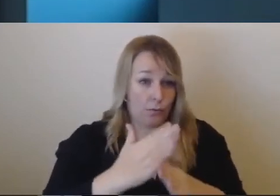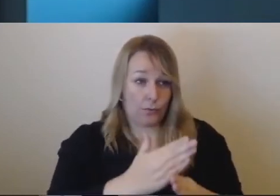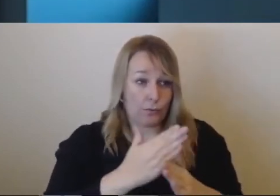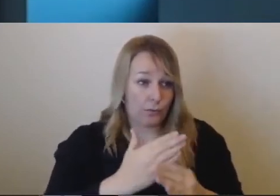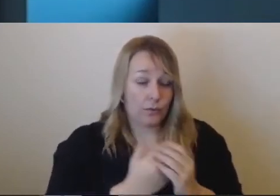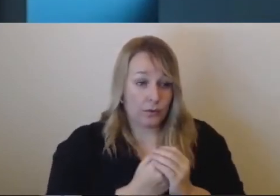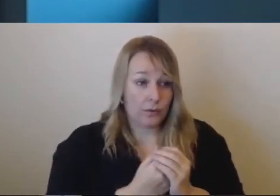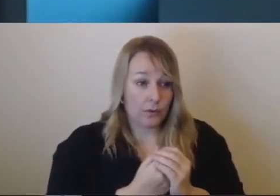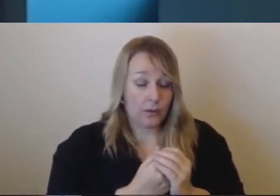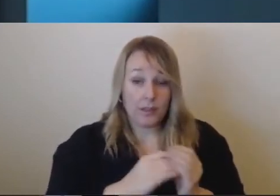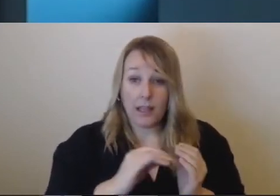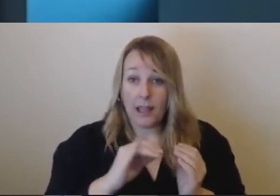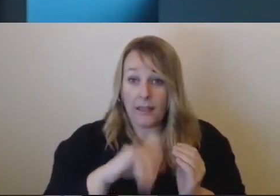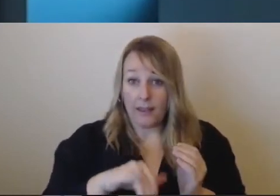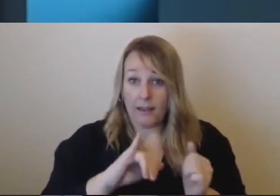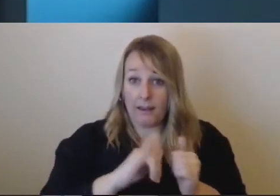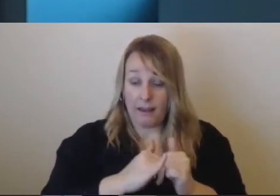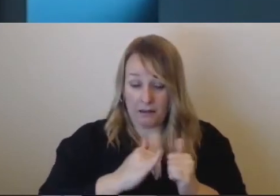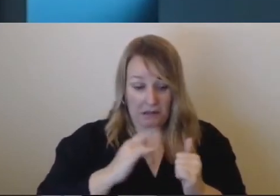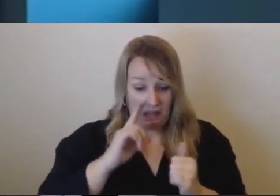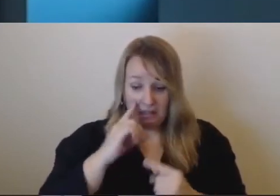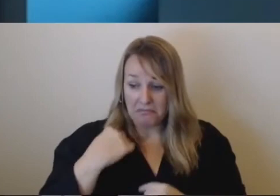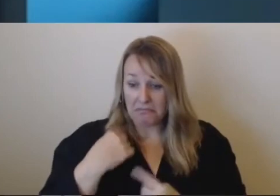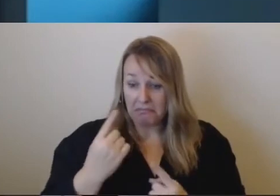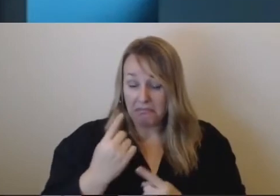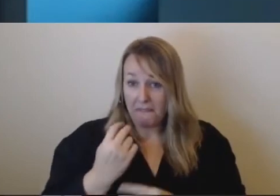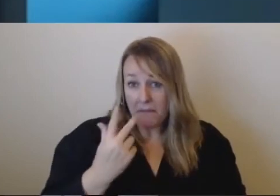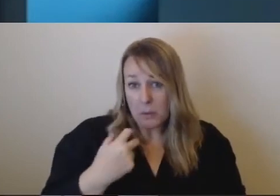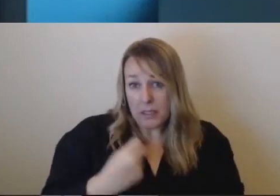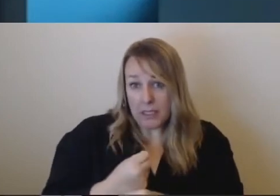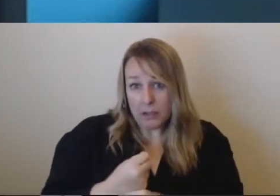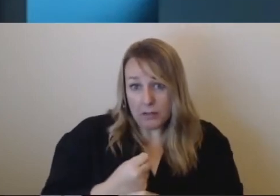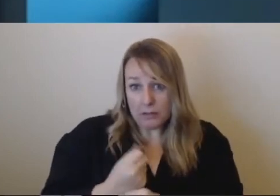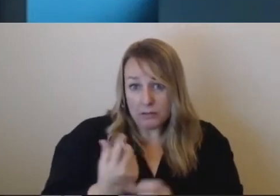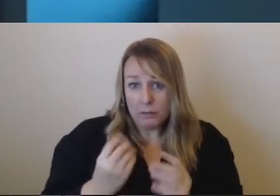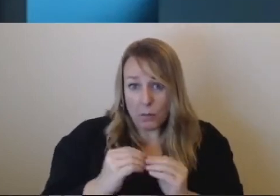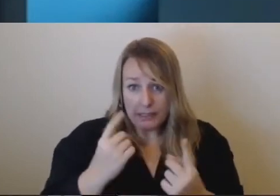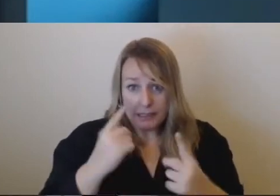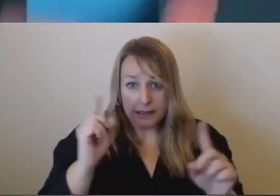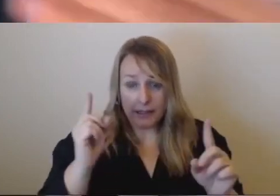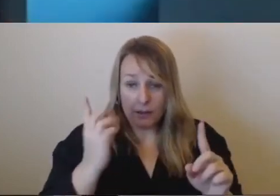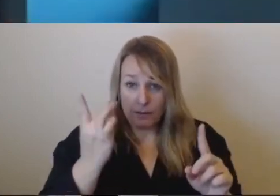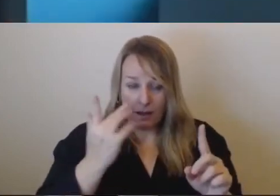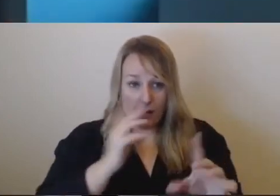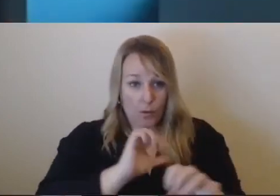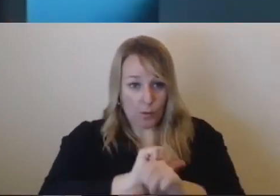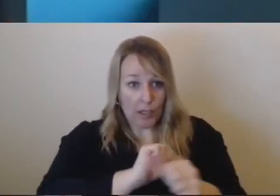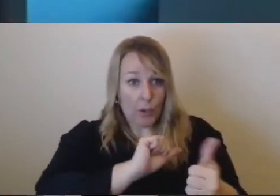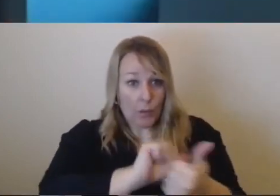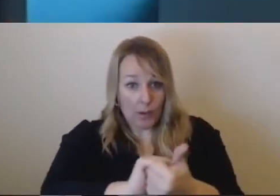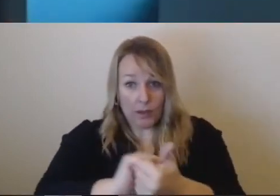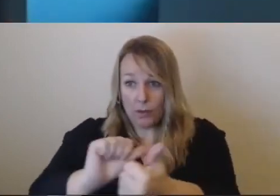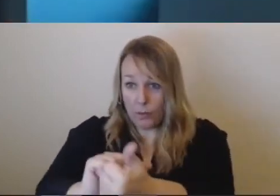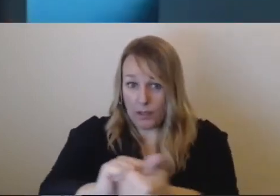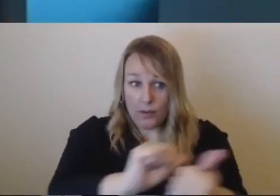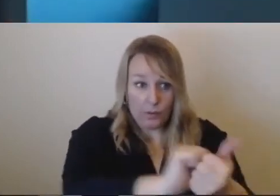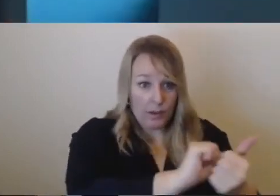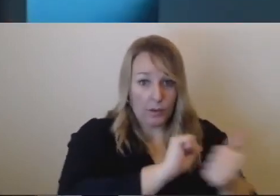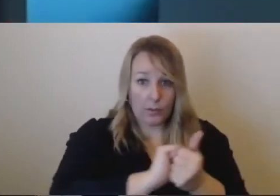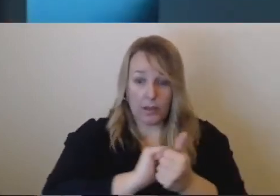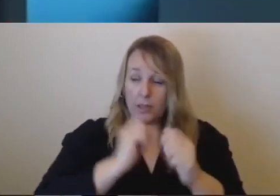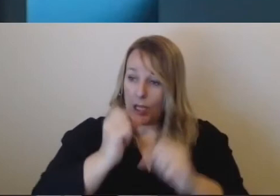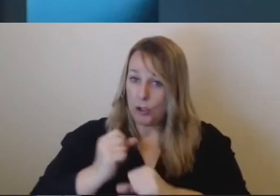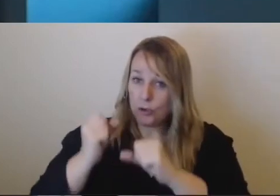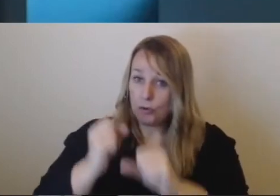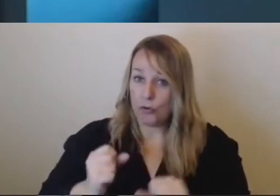more successful, I think, in the last couple of years of actually joining partners in making strong statements, whether it's about